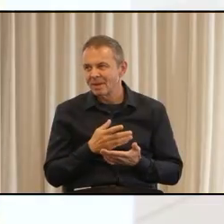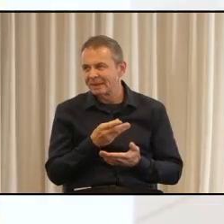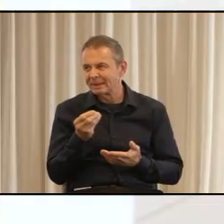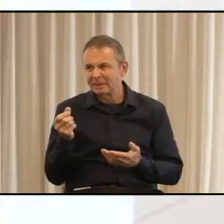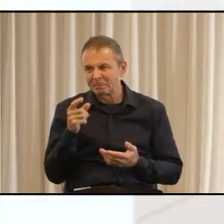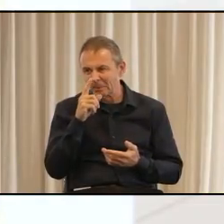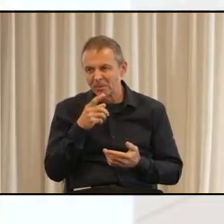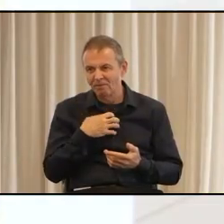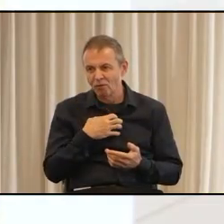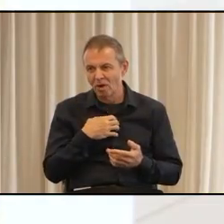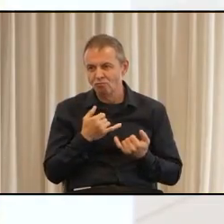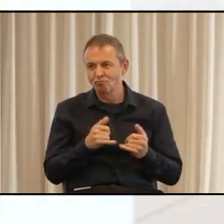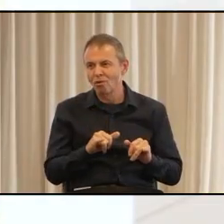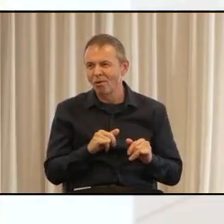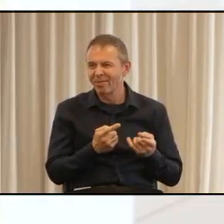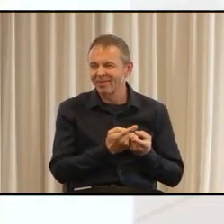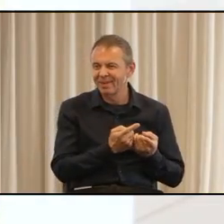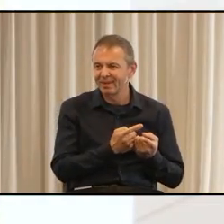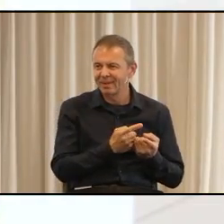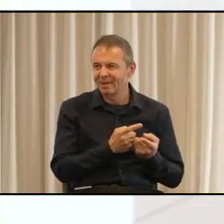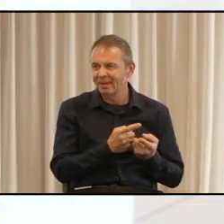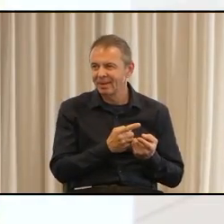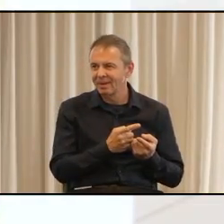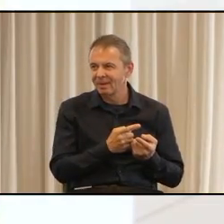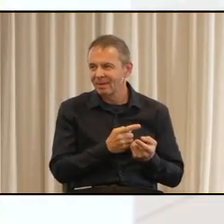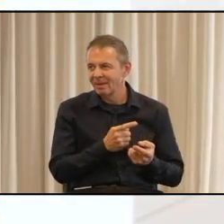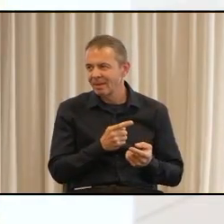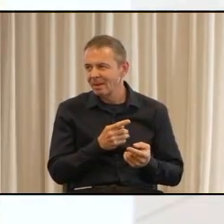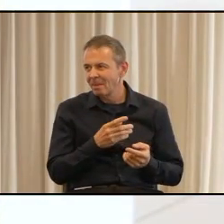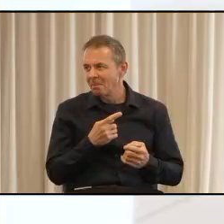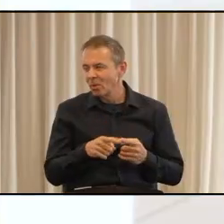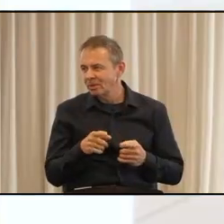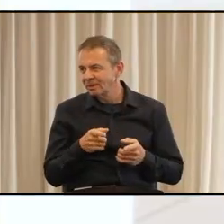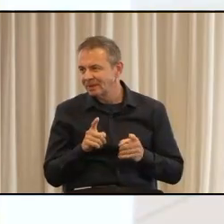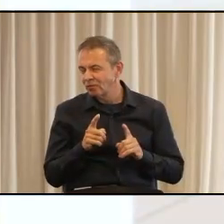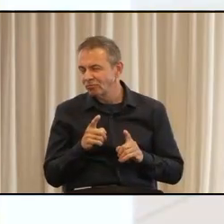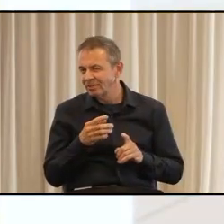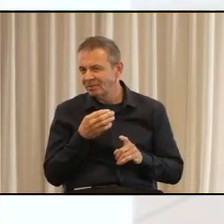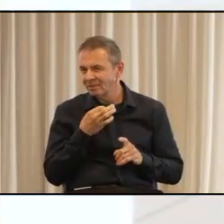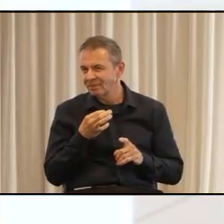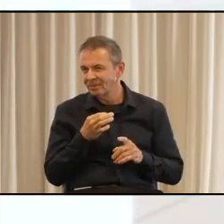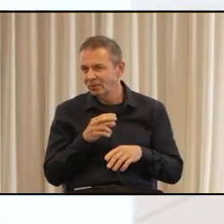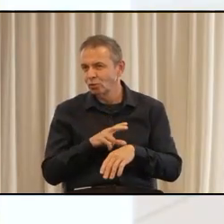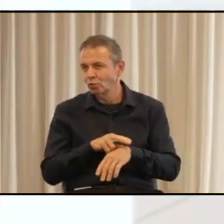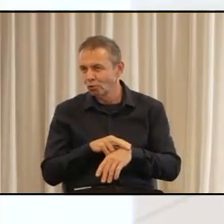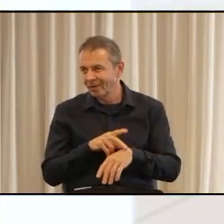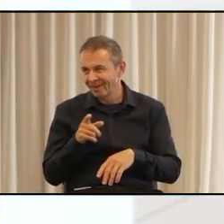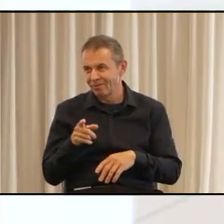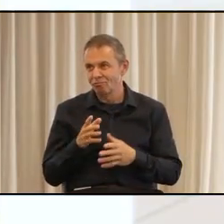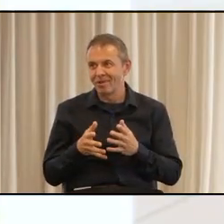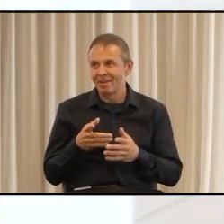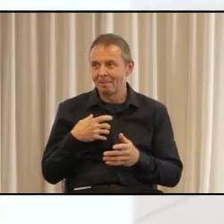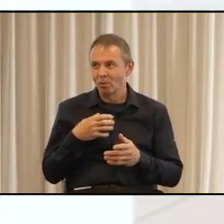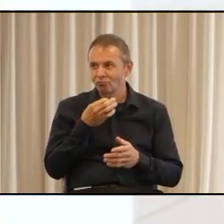things. The most dangerous people in your life are your friends and relatives, yet they're the people we trust the most as well.